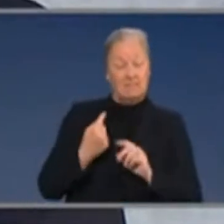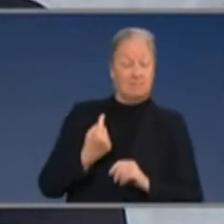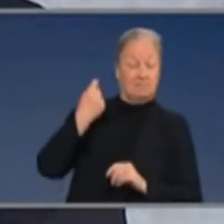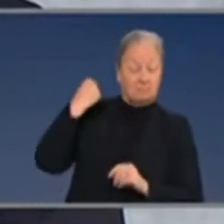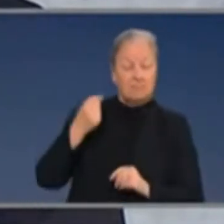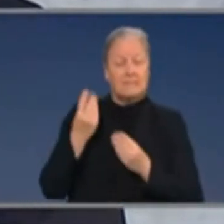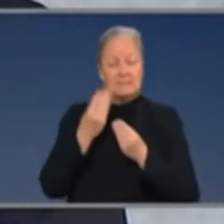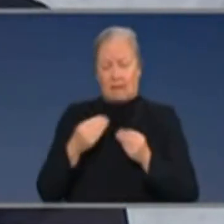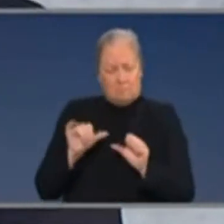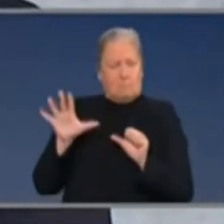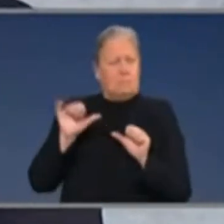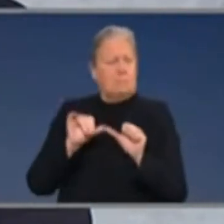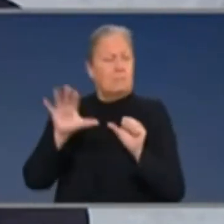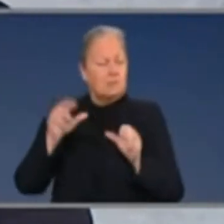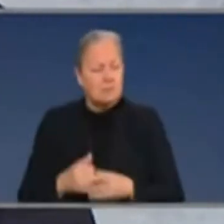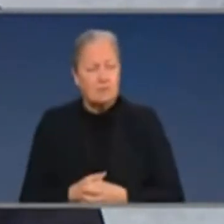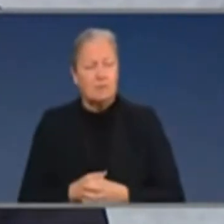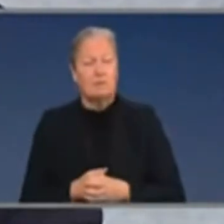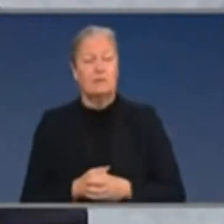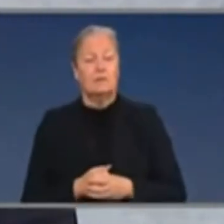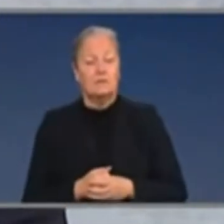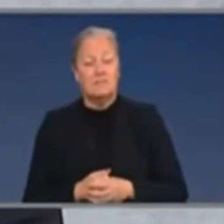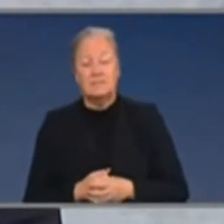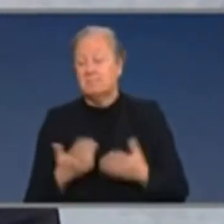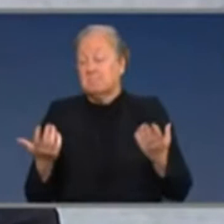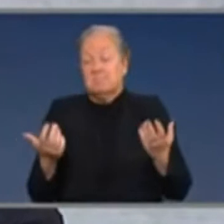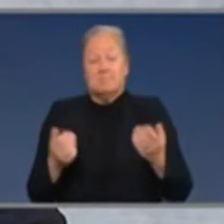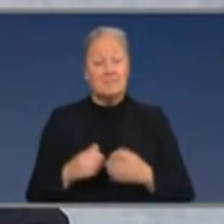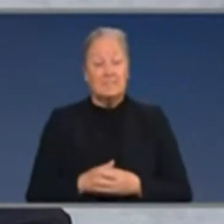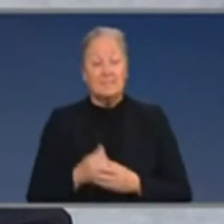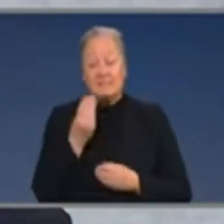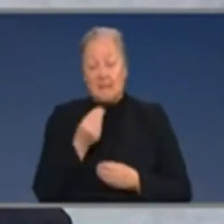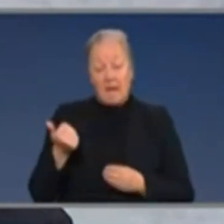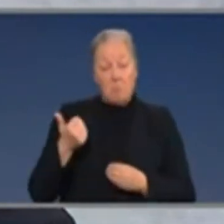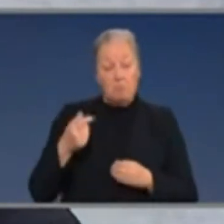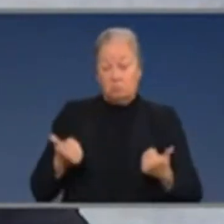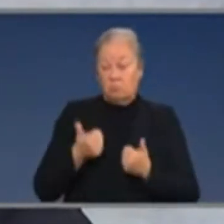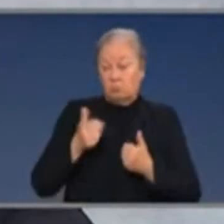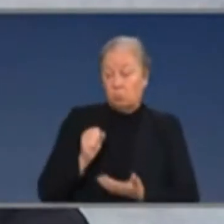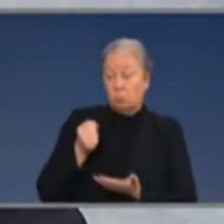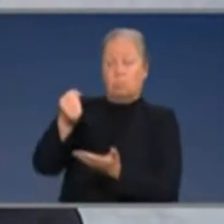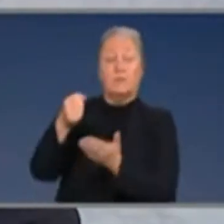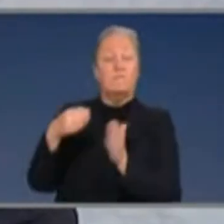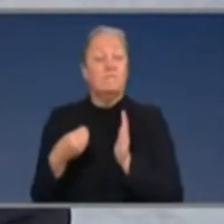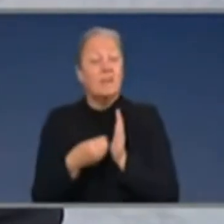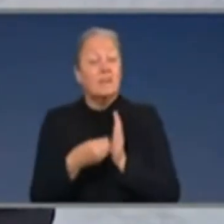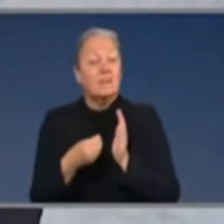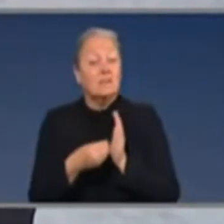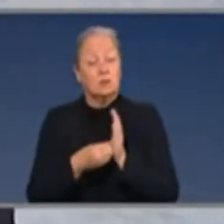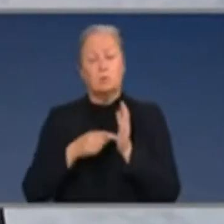and outcomes from some of the most modest elements of funding to community-based organisations.